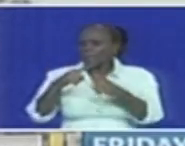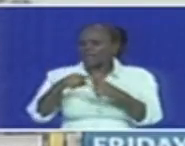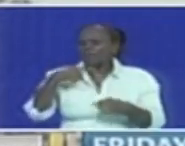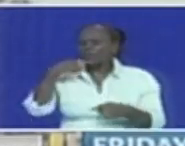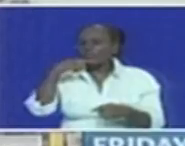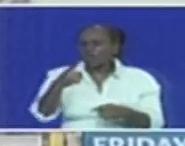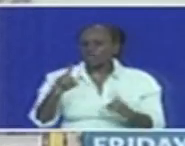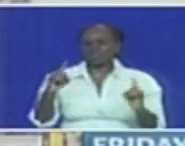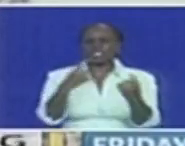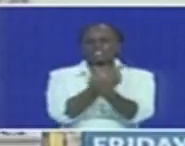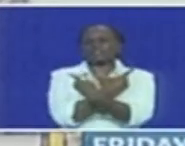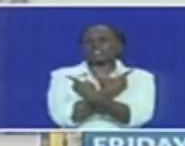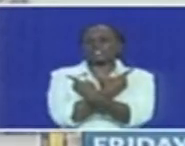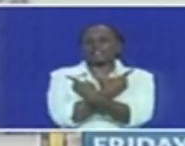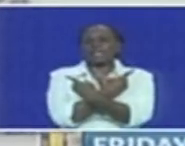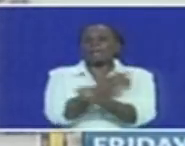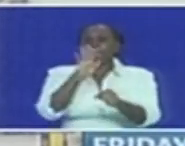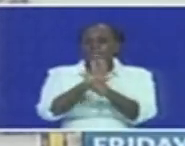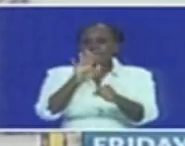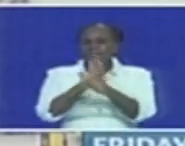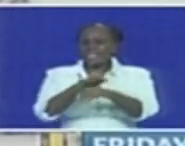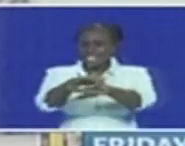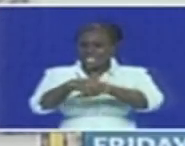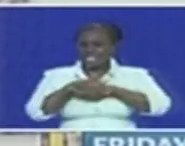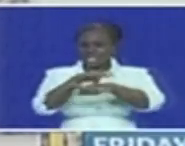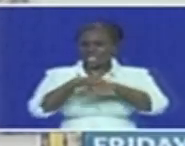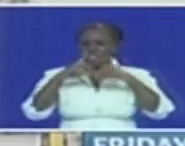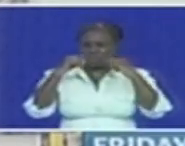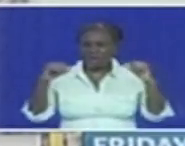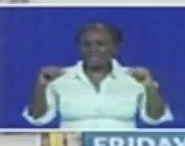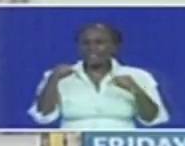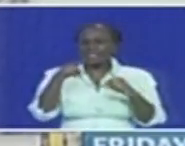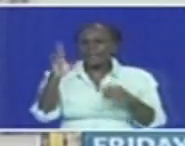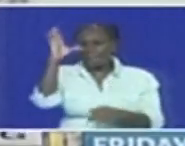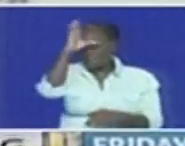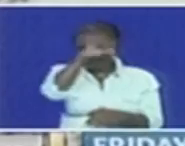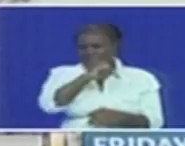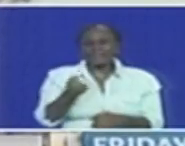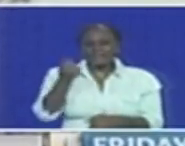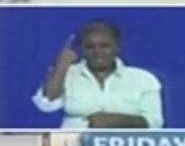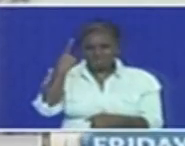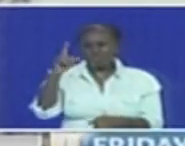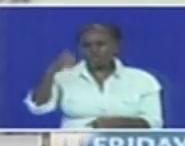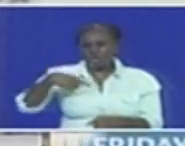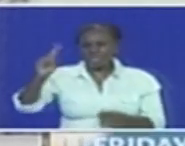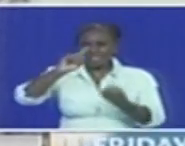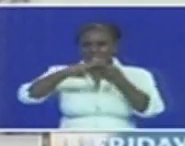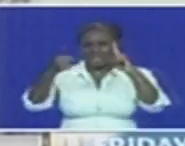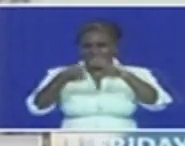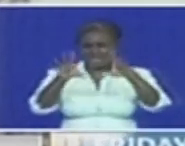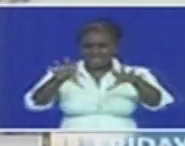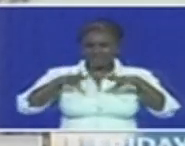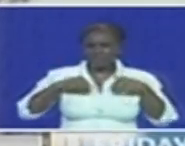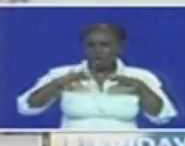mm-hmm. sacred heart. Mm-hmm. Quite a number of English words are sometimes mistaken in terms of the correct, standard,